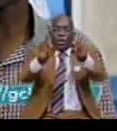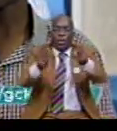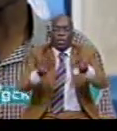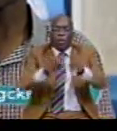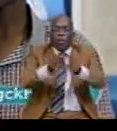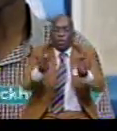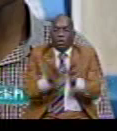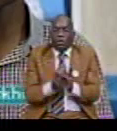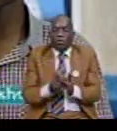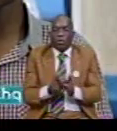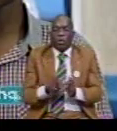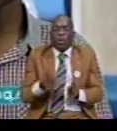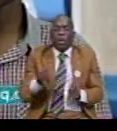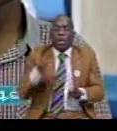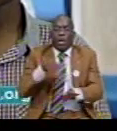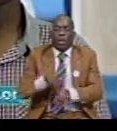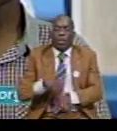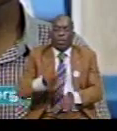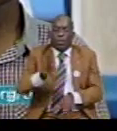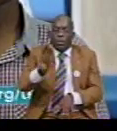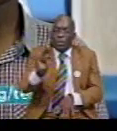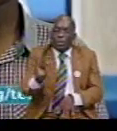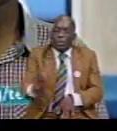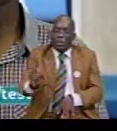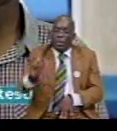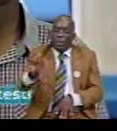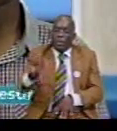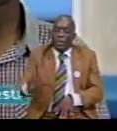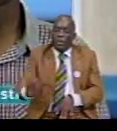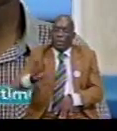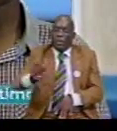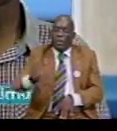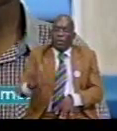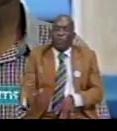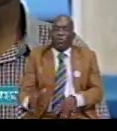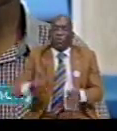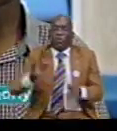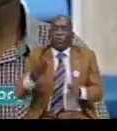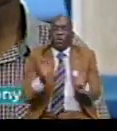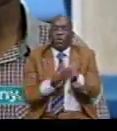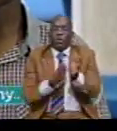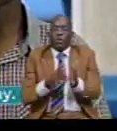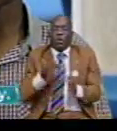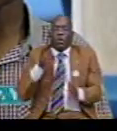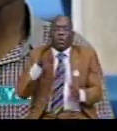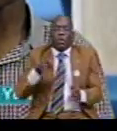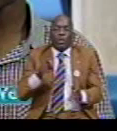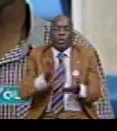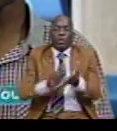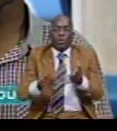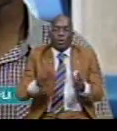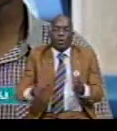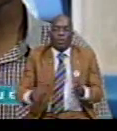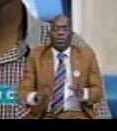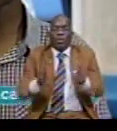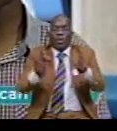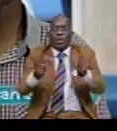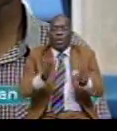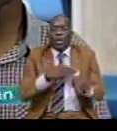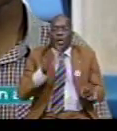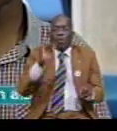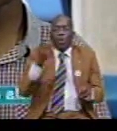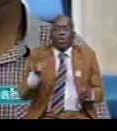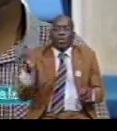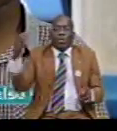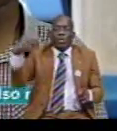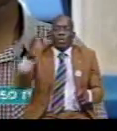Navy Secondary School, I give God the glory. He wrote his exams, and by the grace of God, we